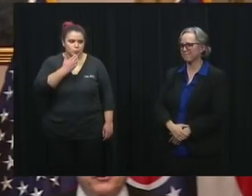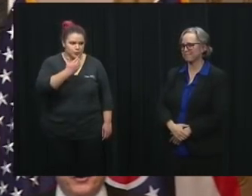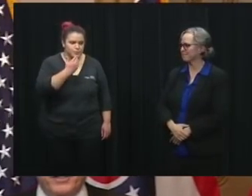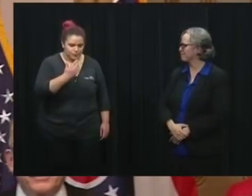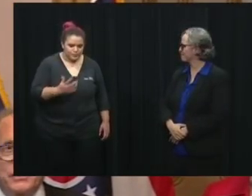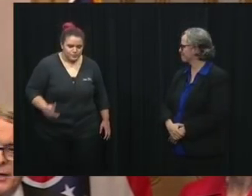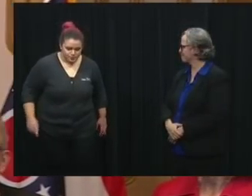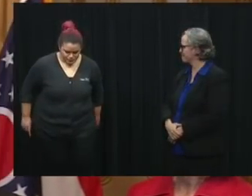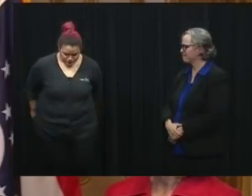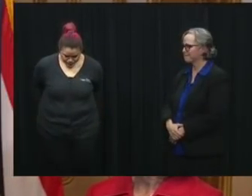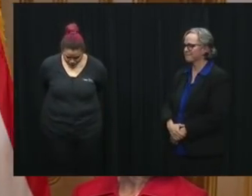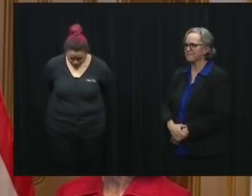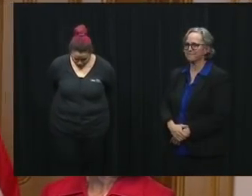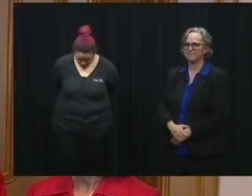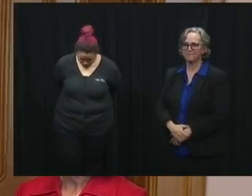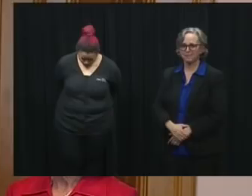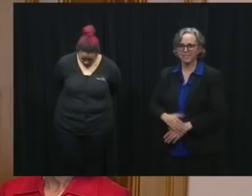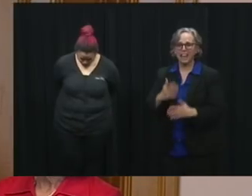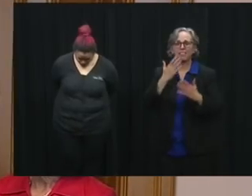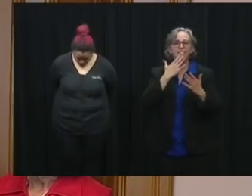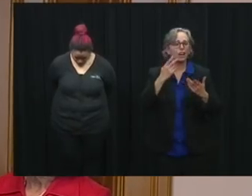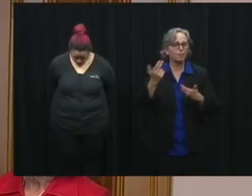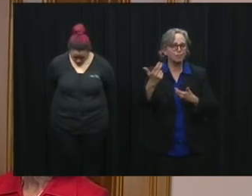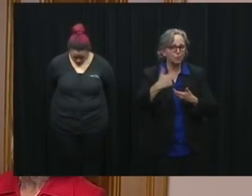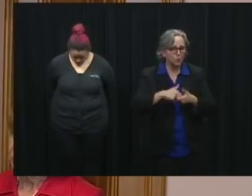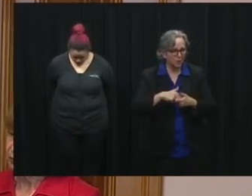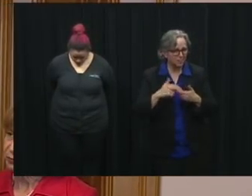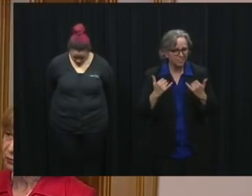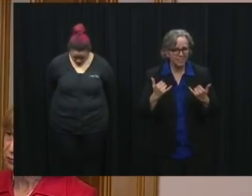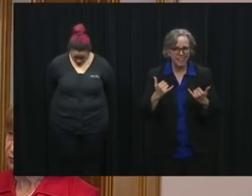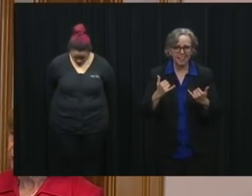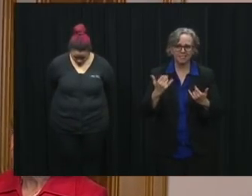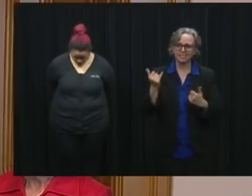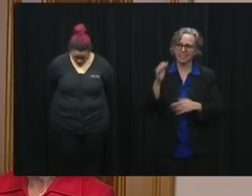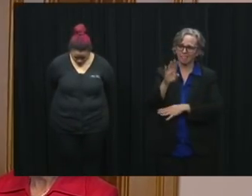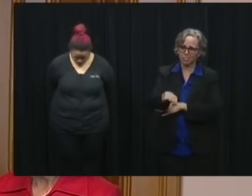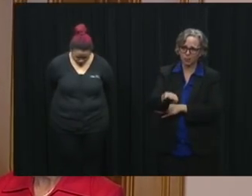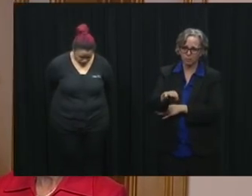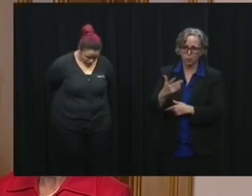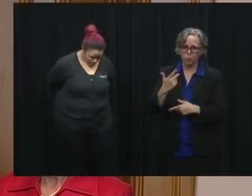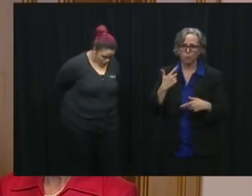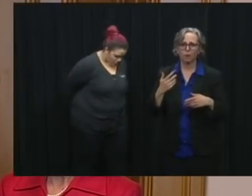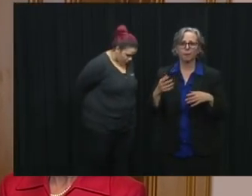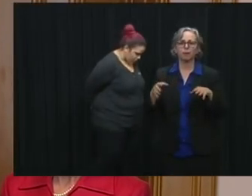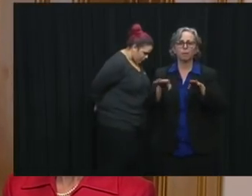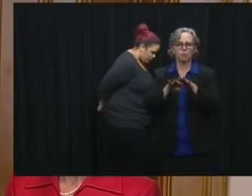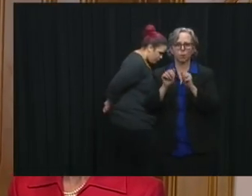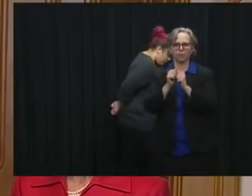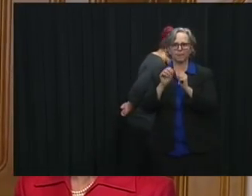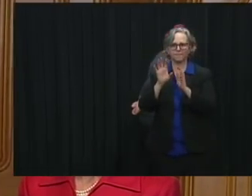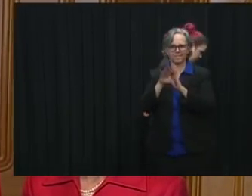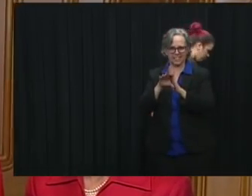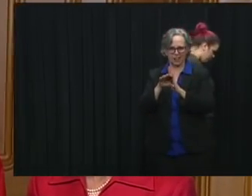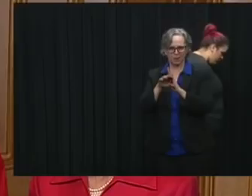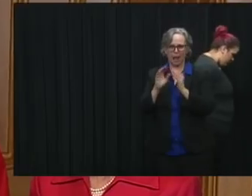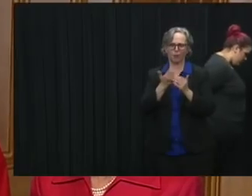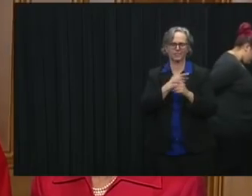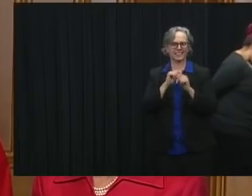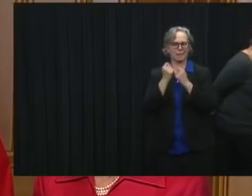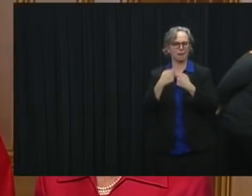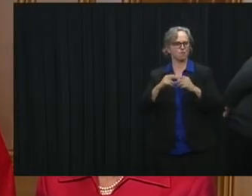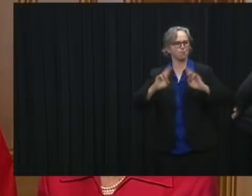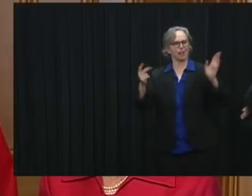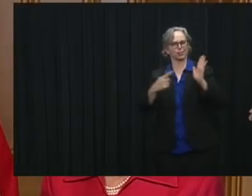for joining us again this afternoon. We'll close with a video that our team prepared, which I think kind of shows